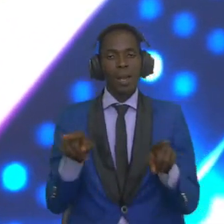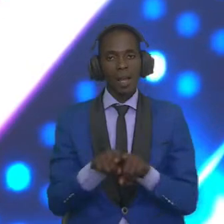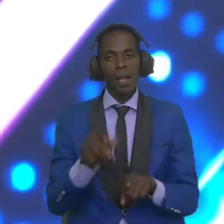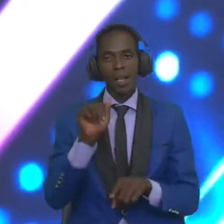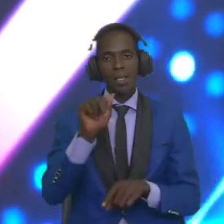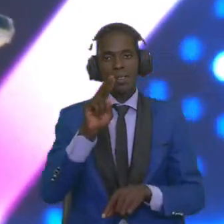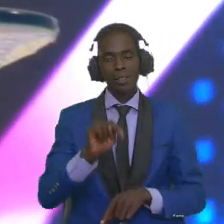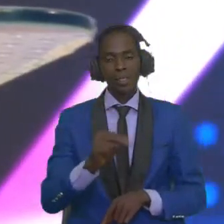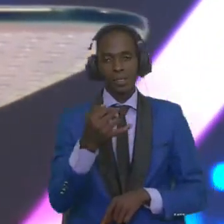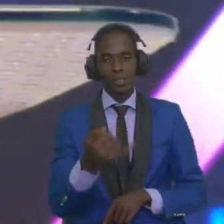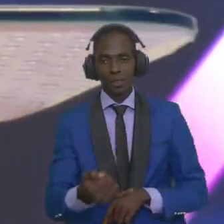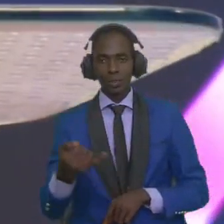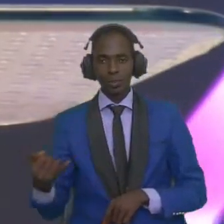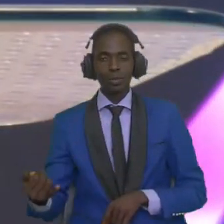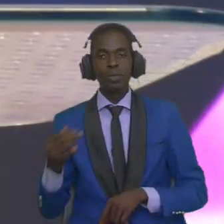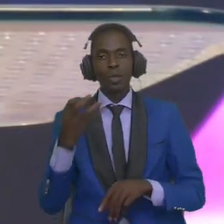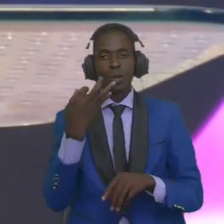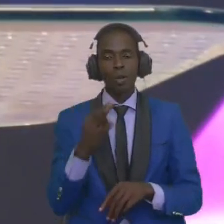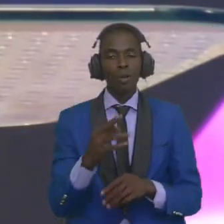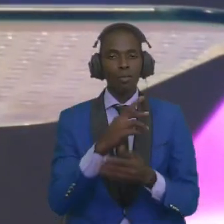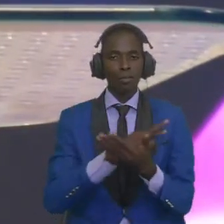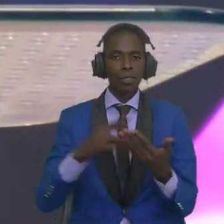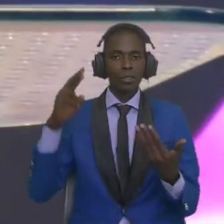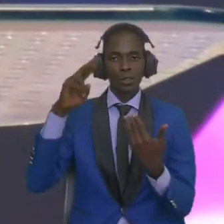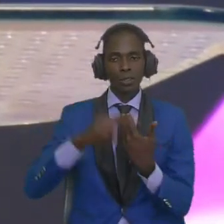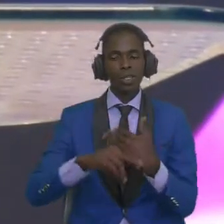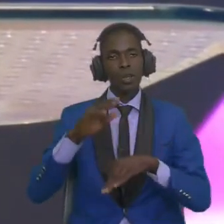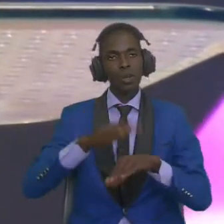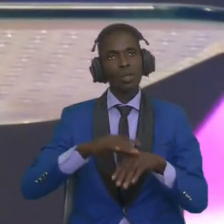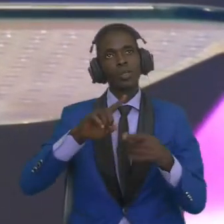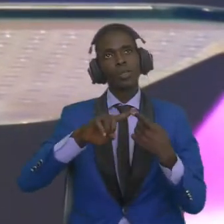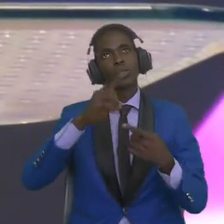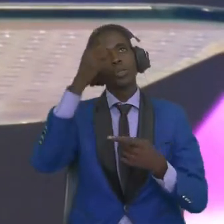instruments of righteousness unto God. In